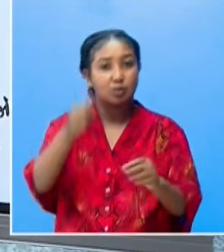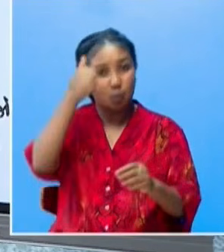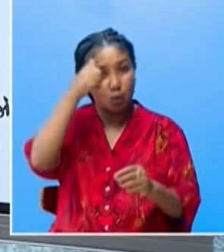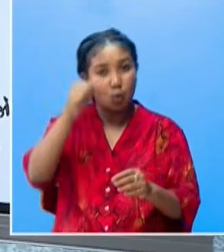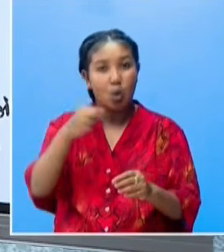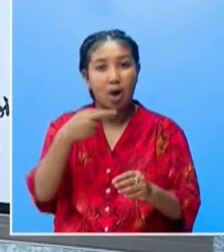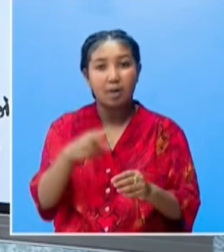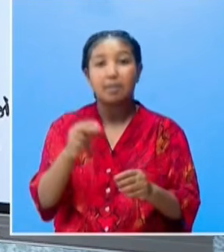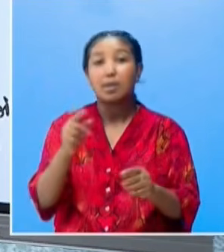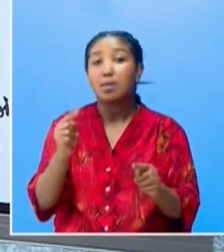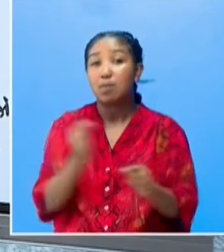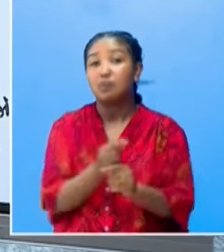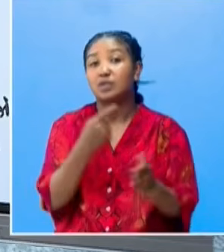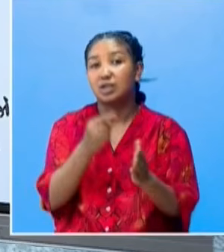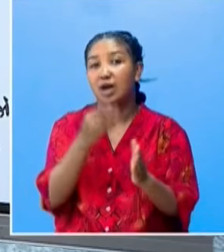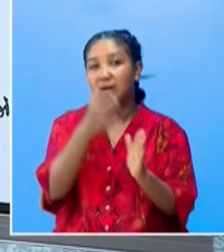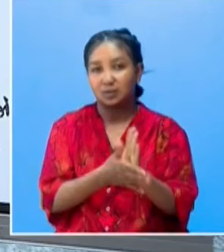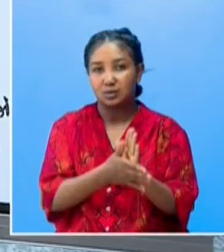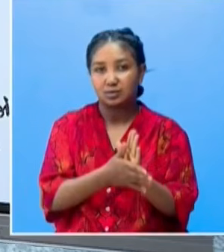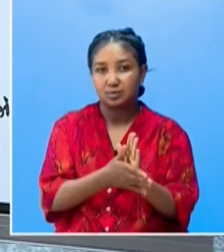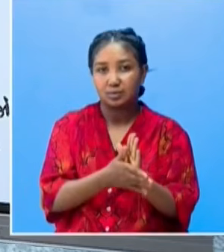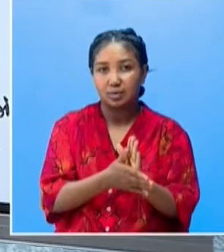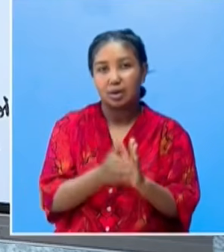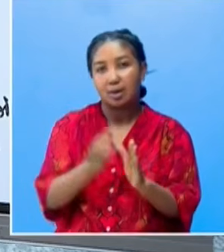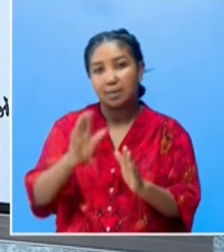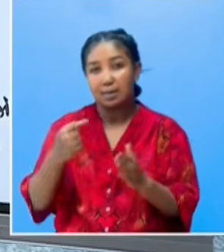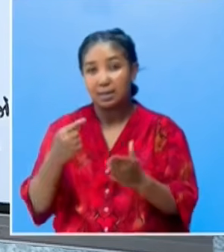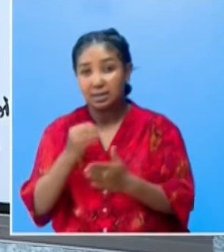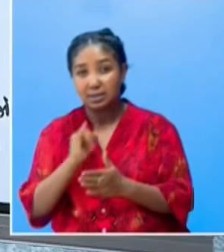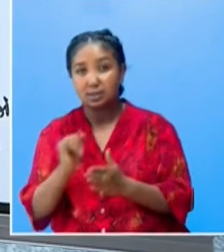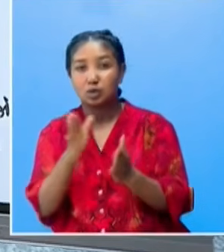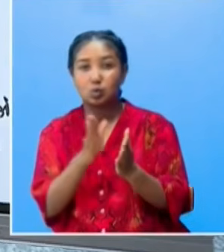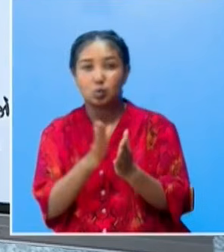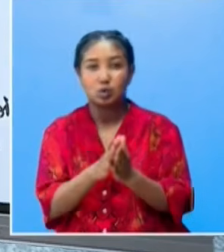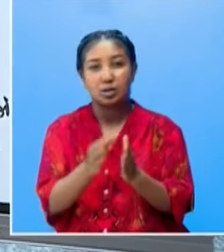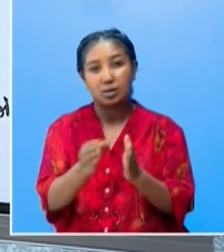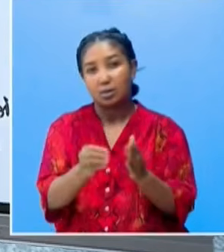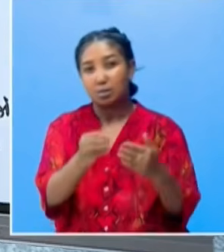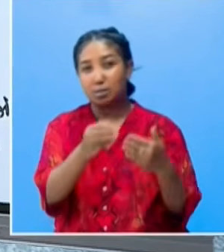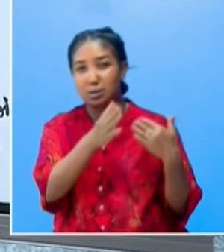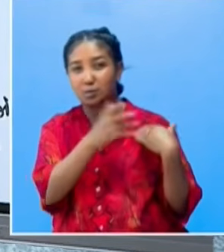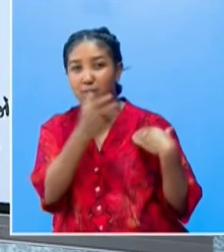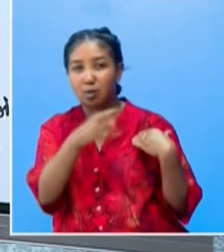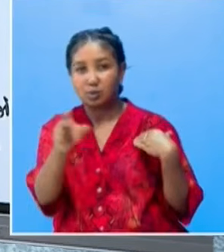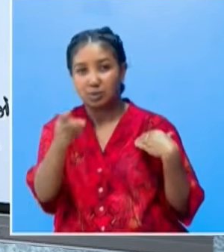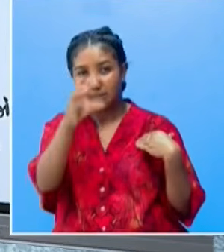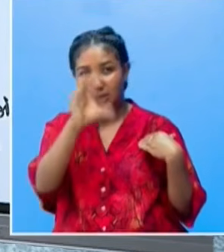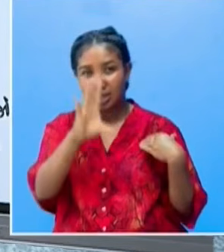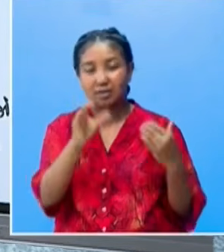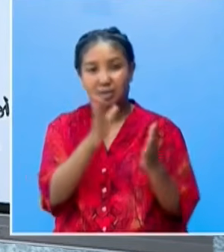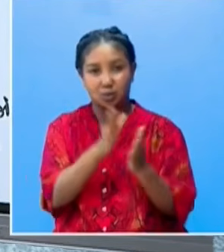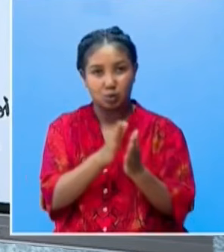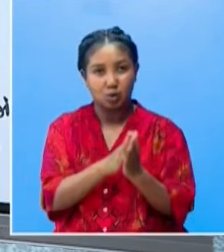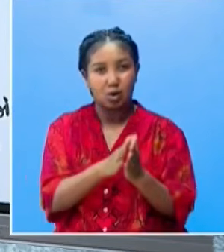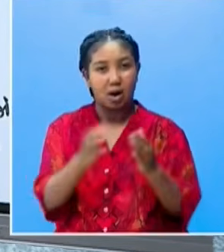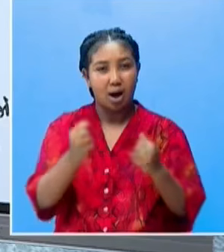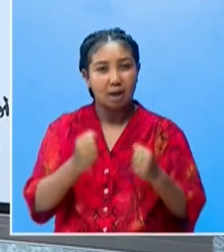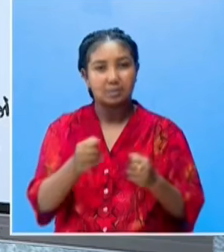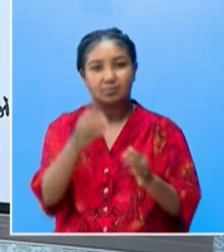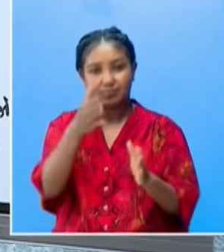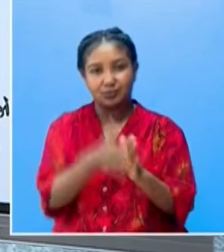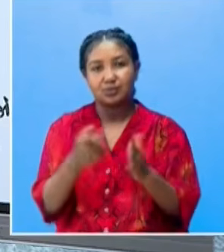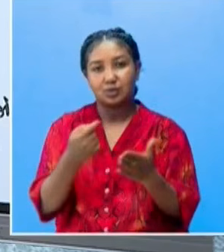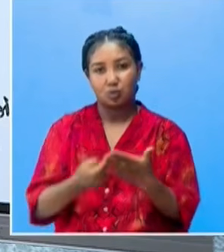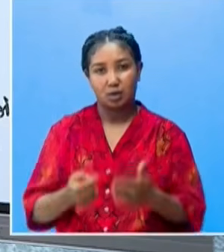has performed this action. Maybe it is the school principal or somebody in the school has performed this